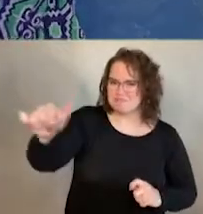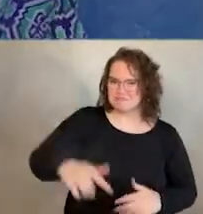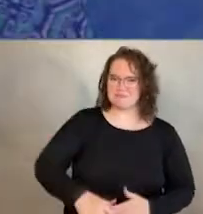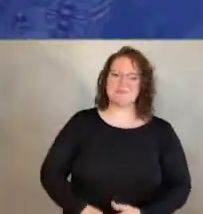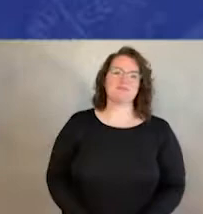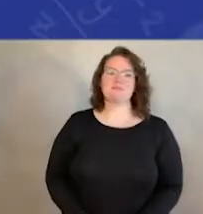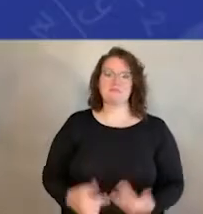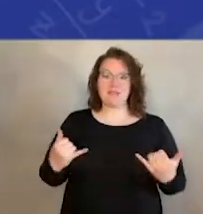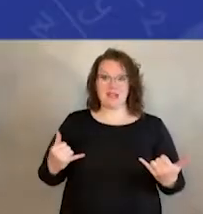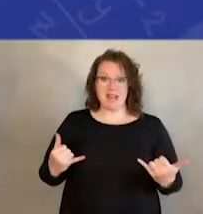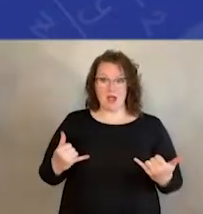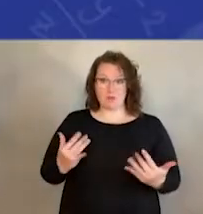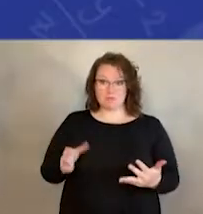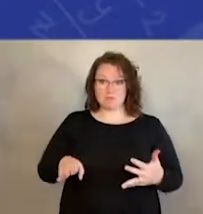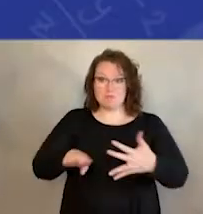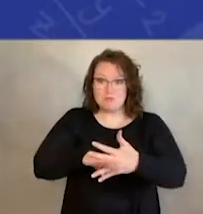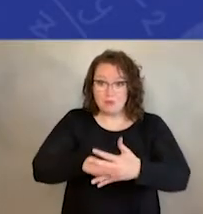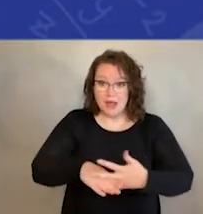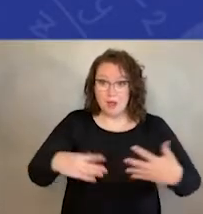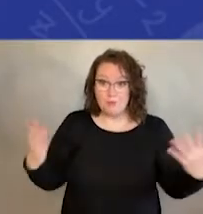read.